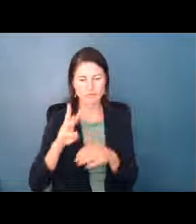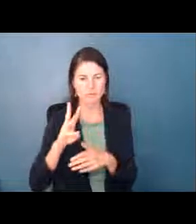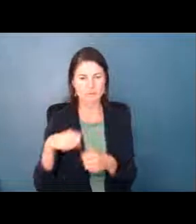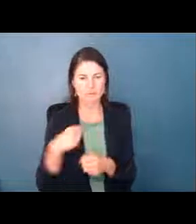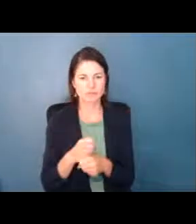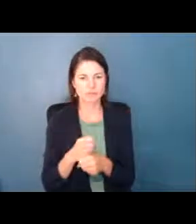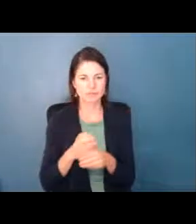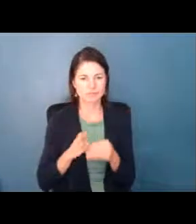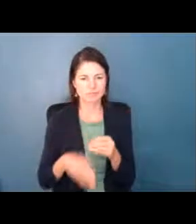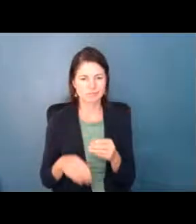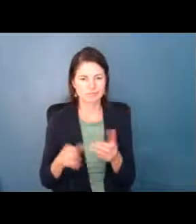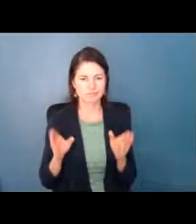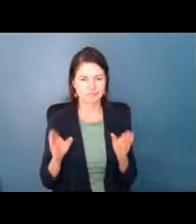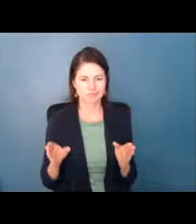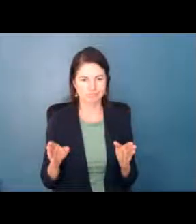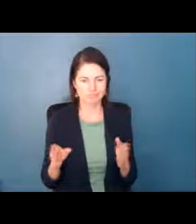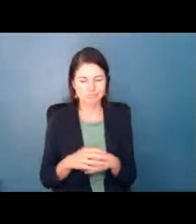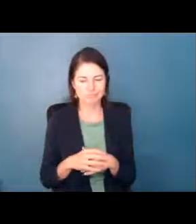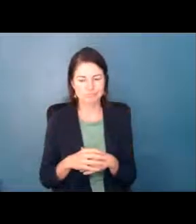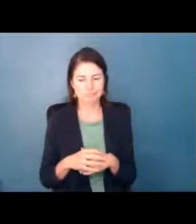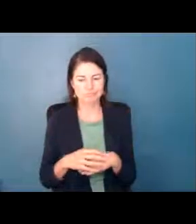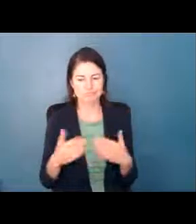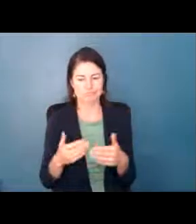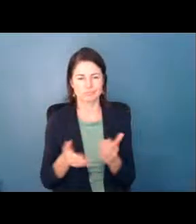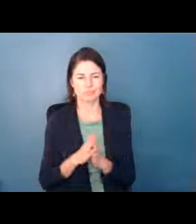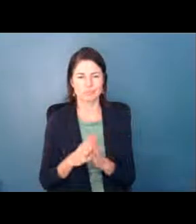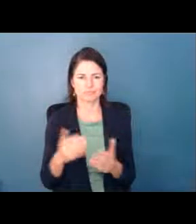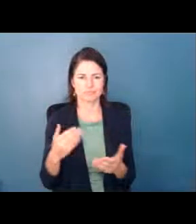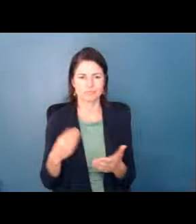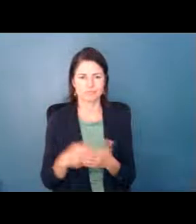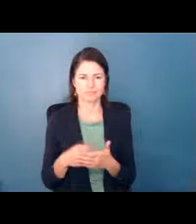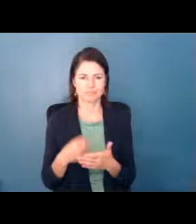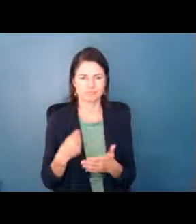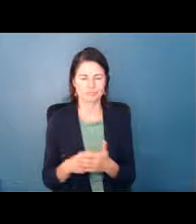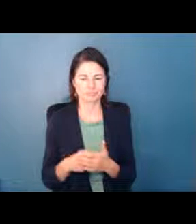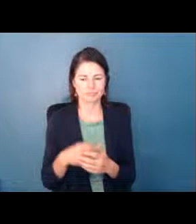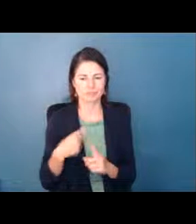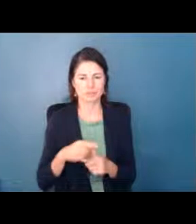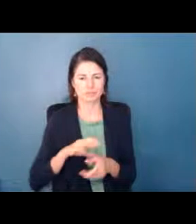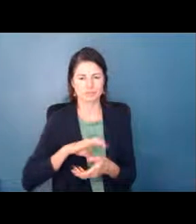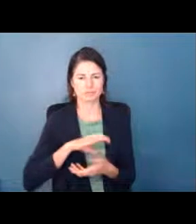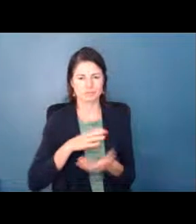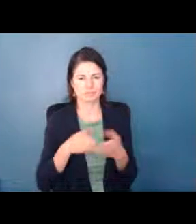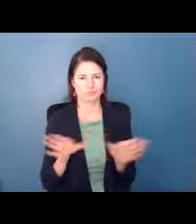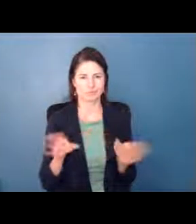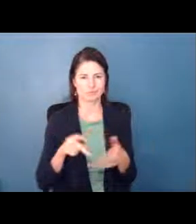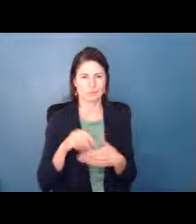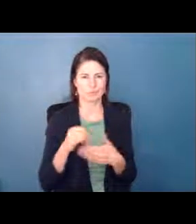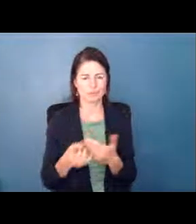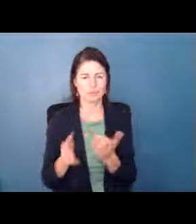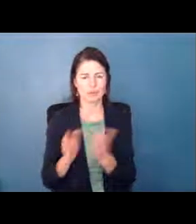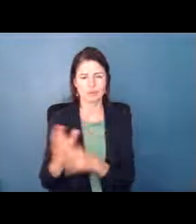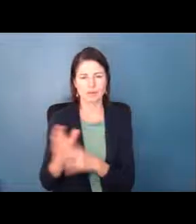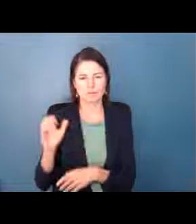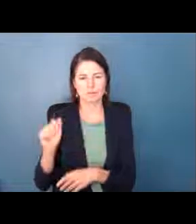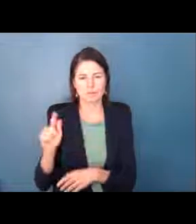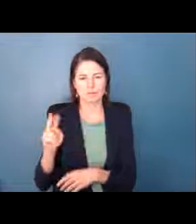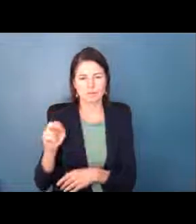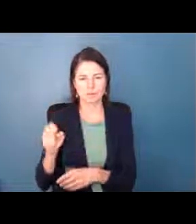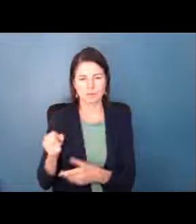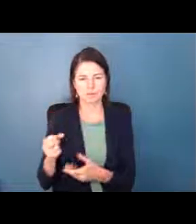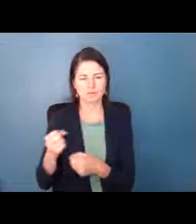Due to the magnitude of the request and the magnitude of the overall project, CTC staff request that Caltrans provide annual updates on the status